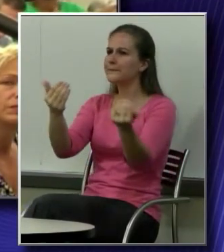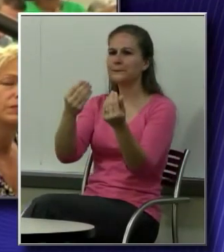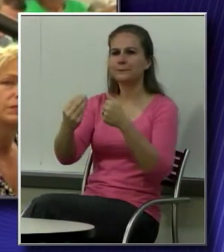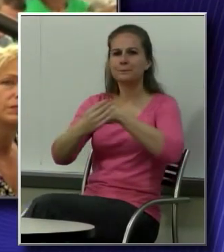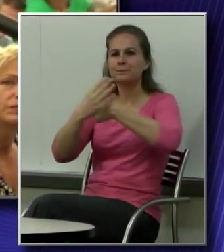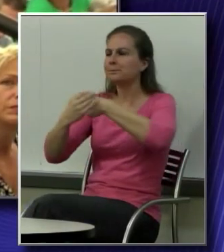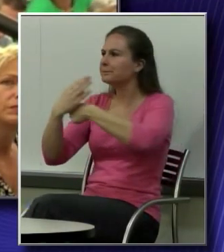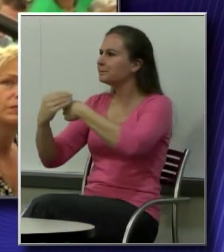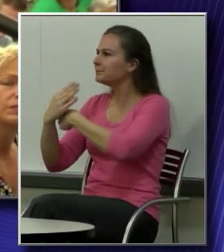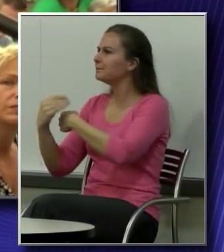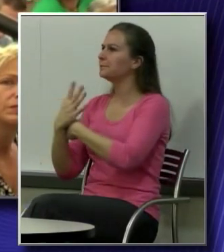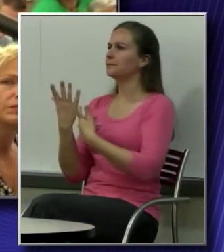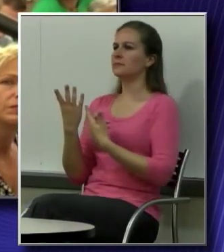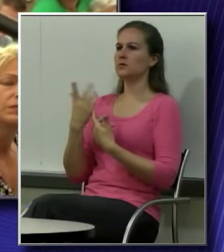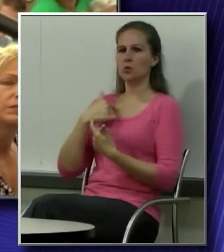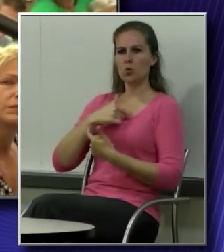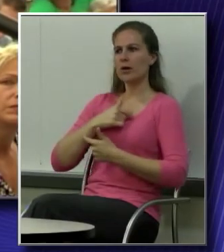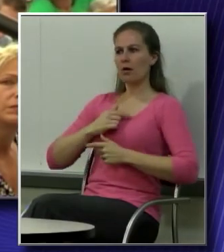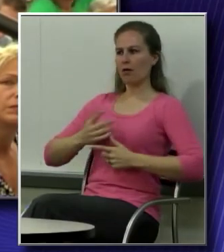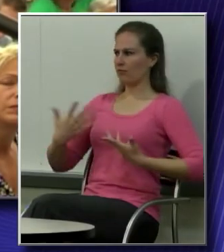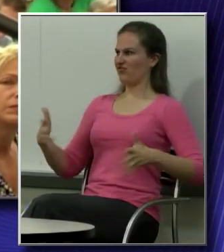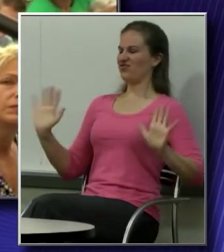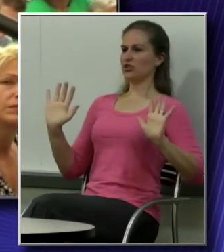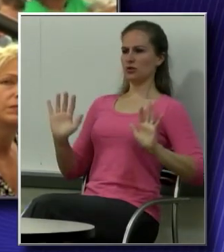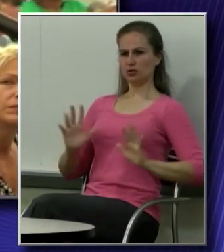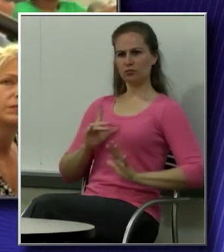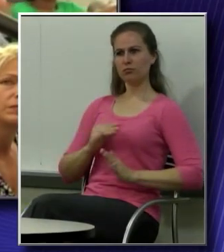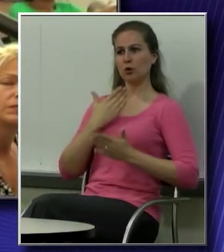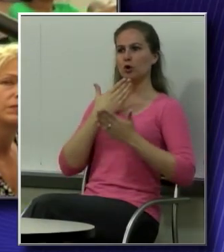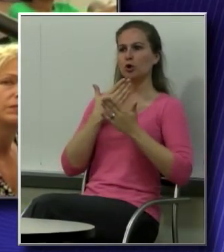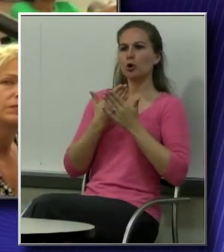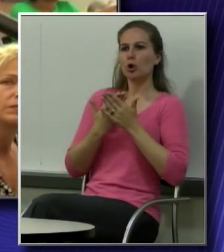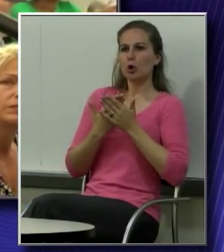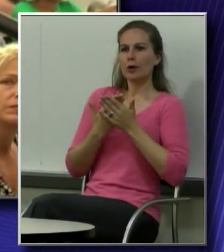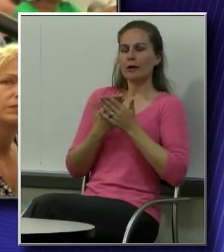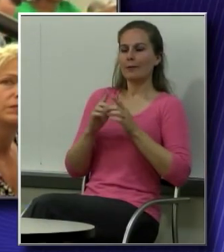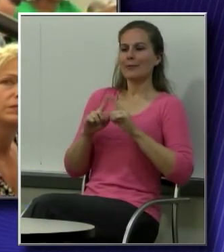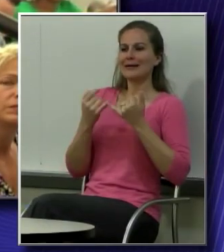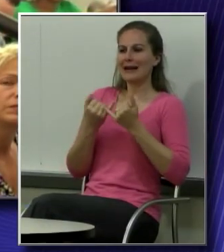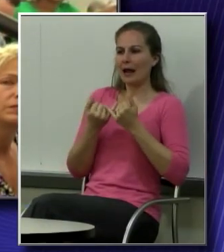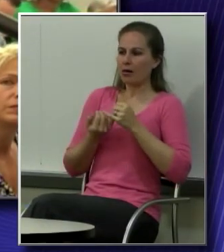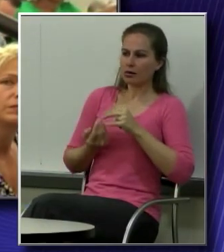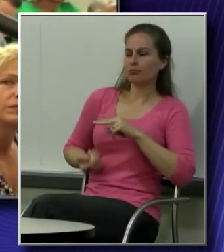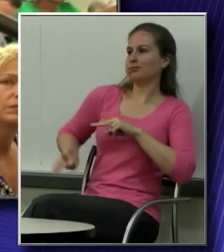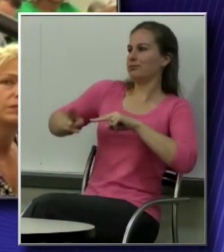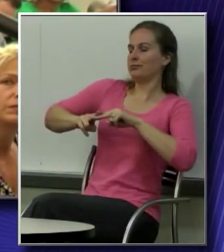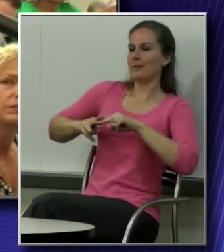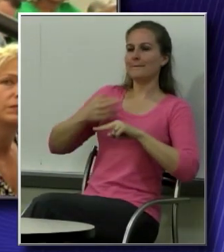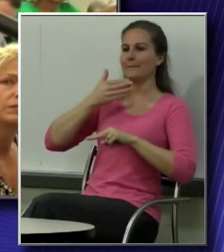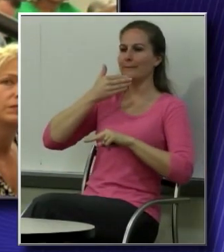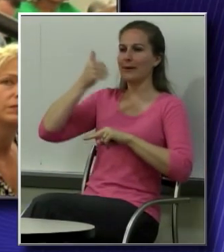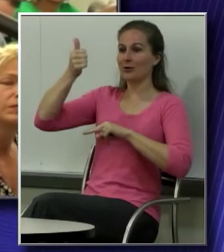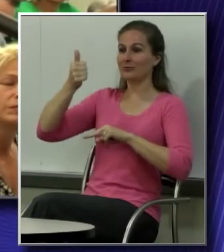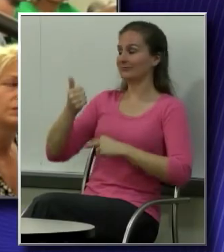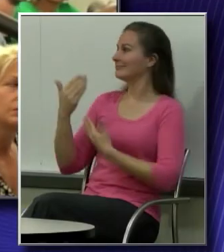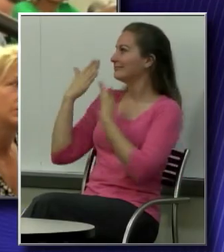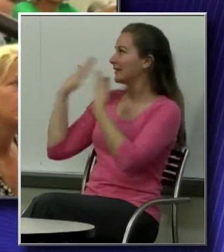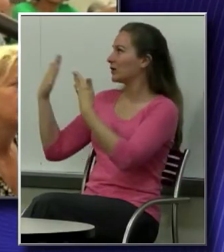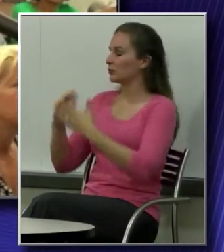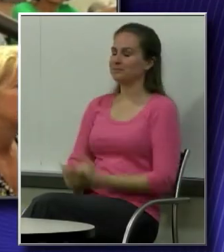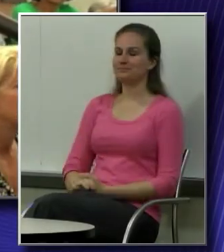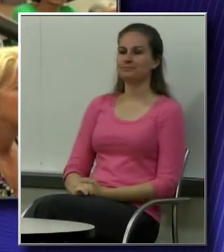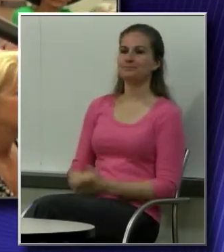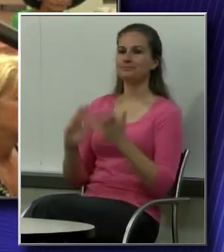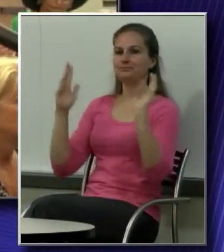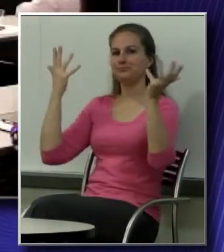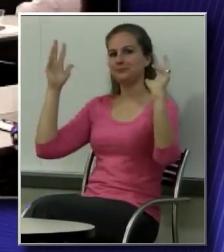that says, all right, we're already pretty good. How do we become exceptionally good? Thank you.